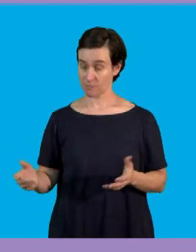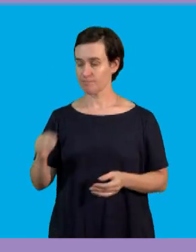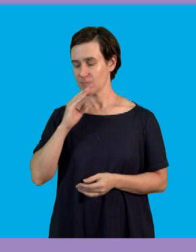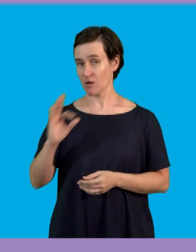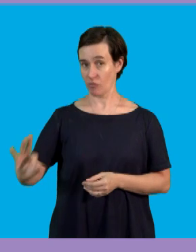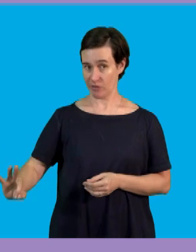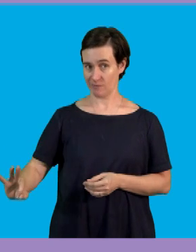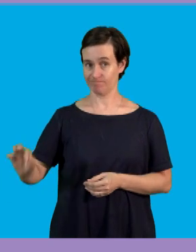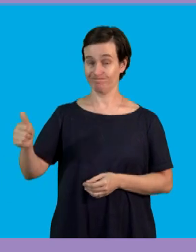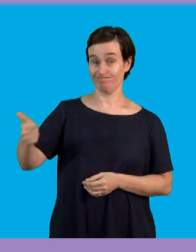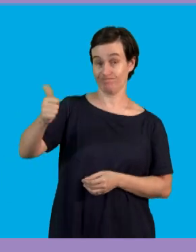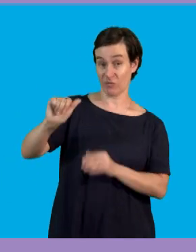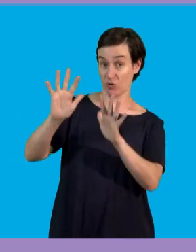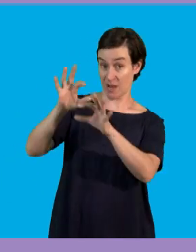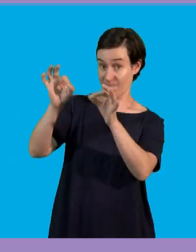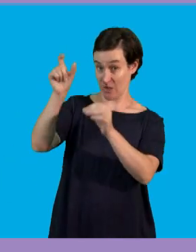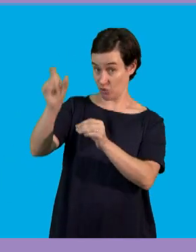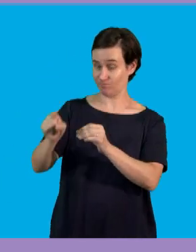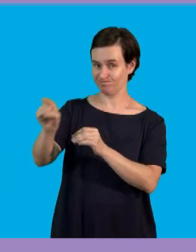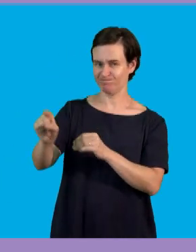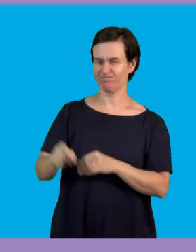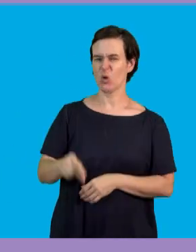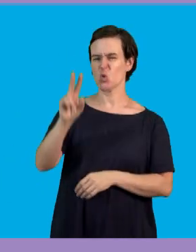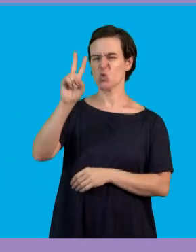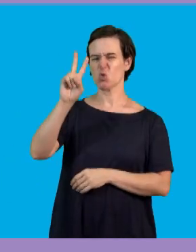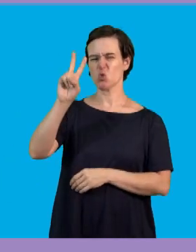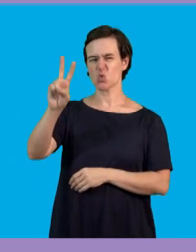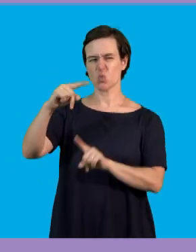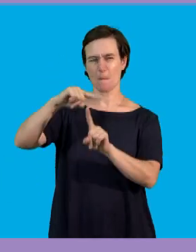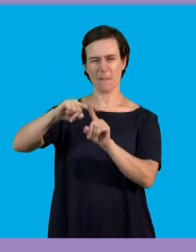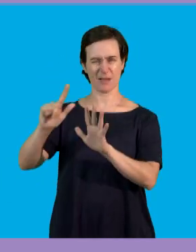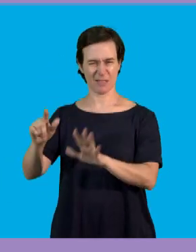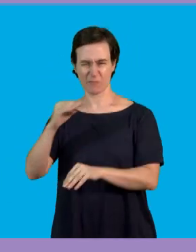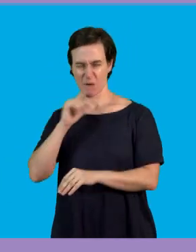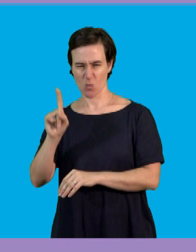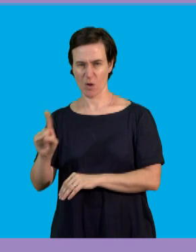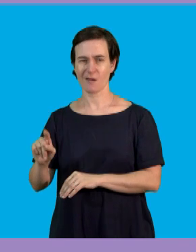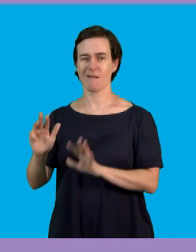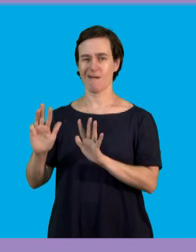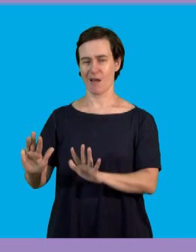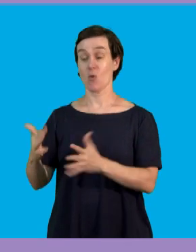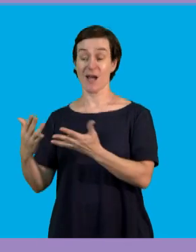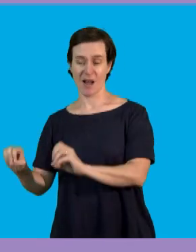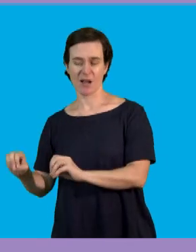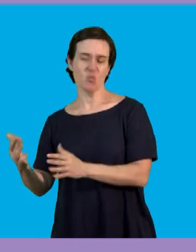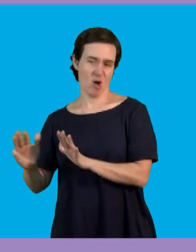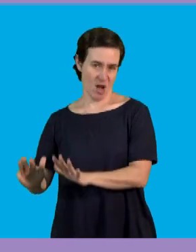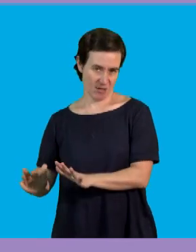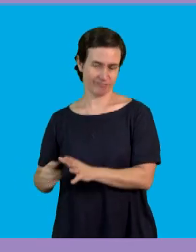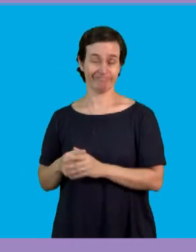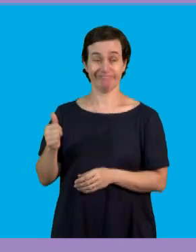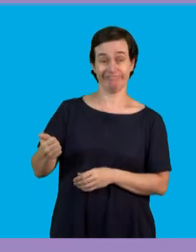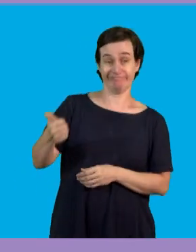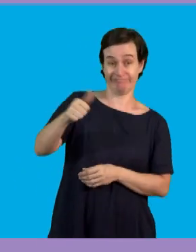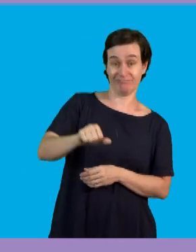give us 3 ones. Then we have 2 tens plus 7 tens, and that is going to give us 9 tens.